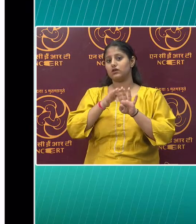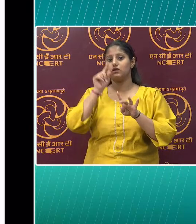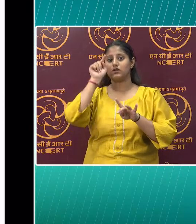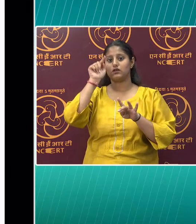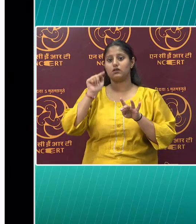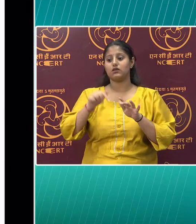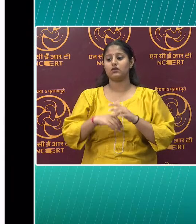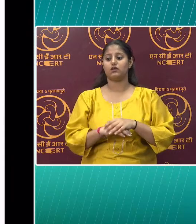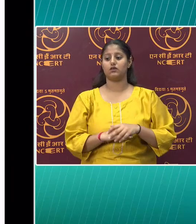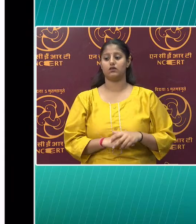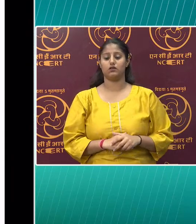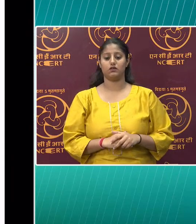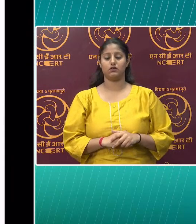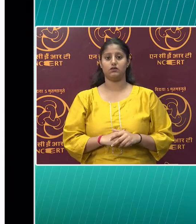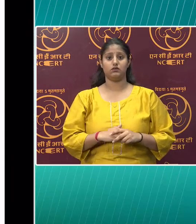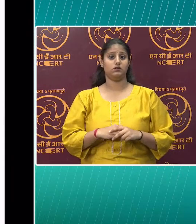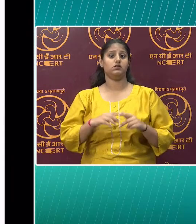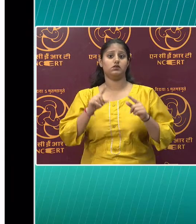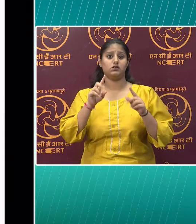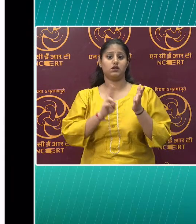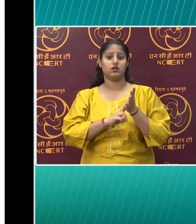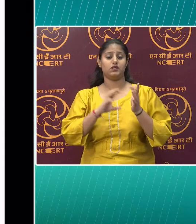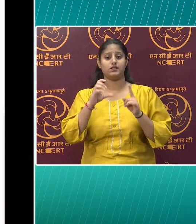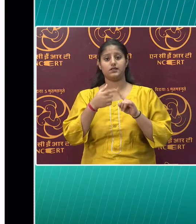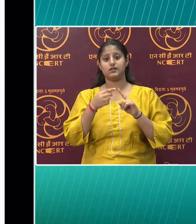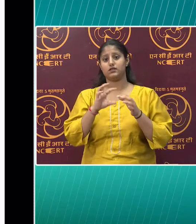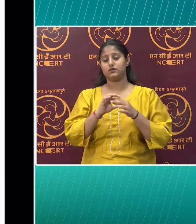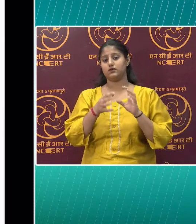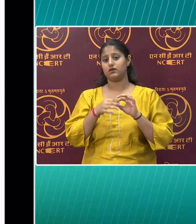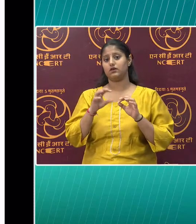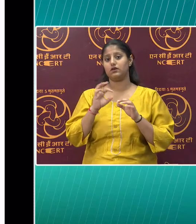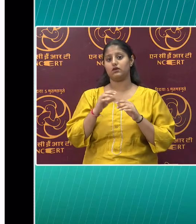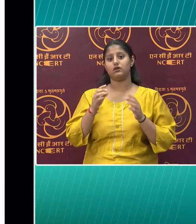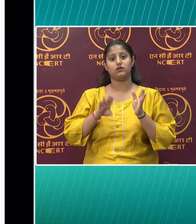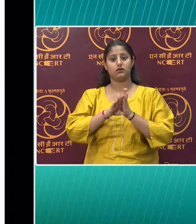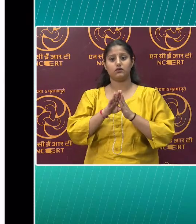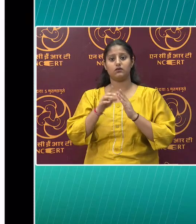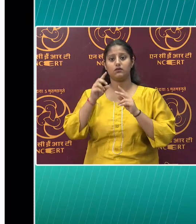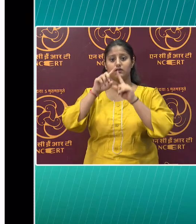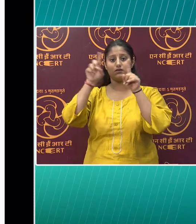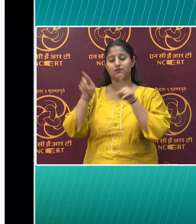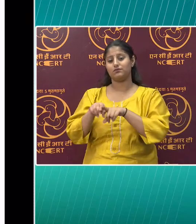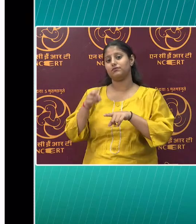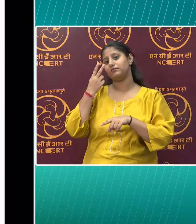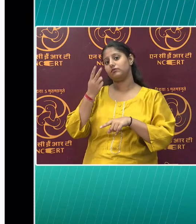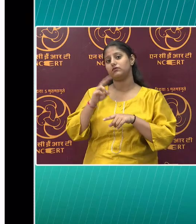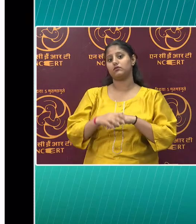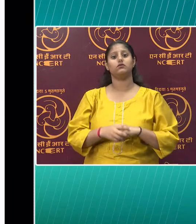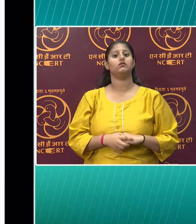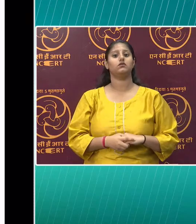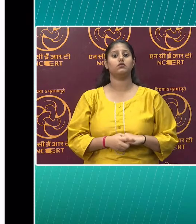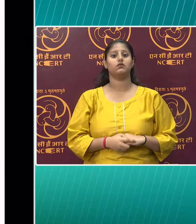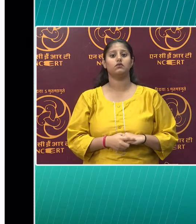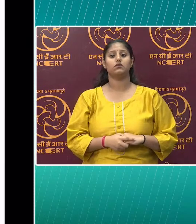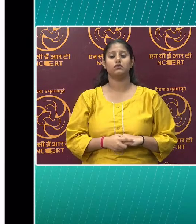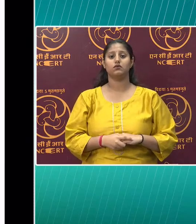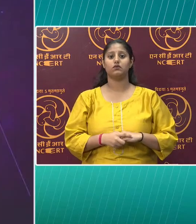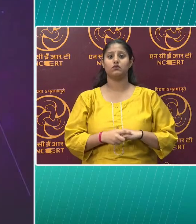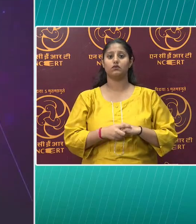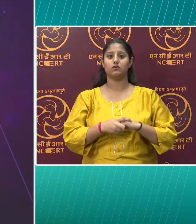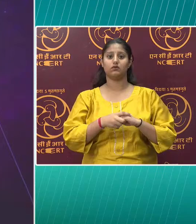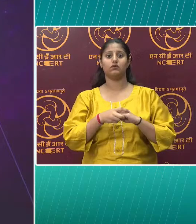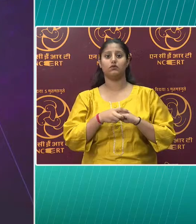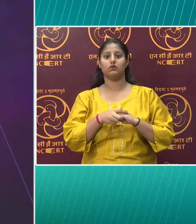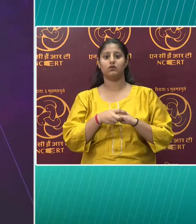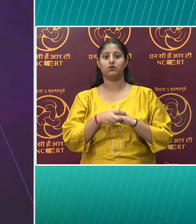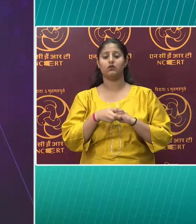activities developed by NCERT PSS CIV was released by the Department of School So these Education. 10 bagless days are in a semester or in a